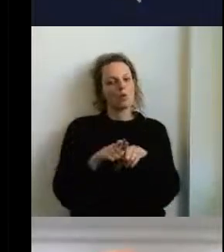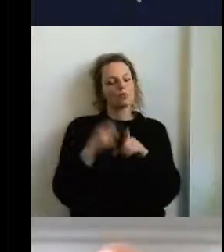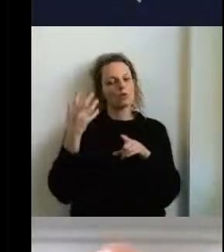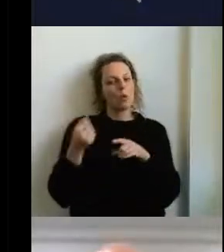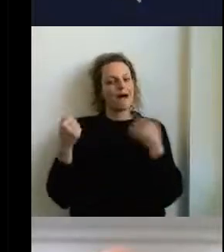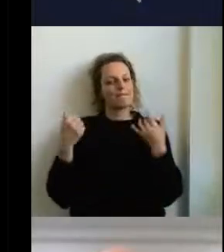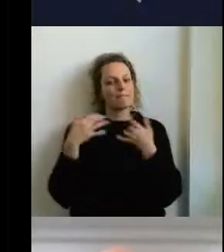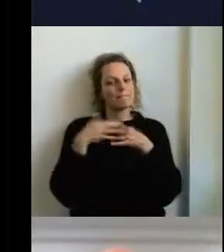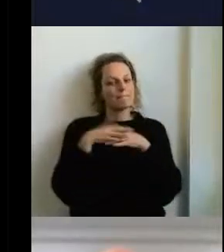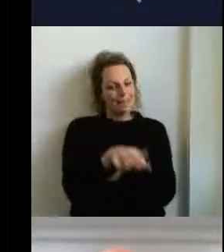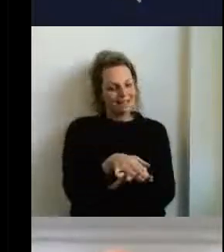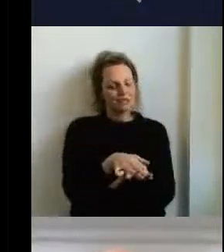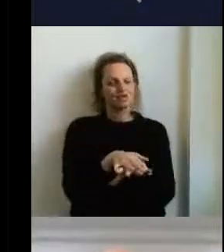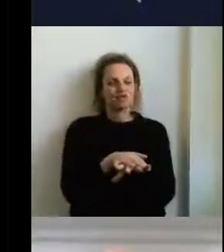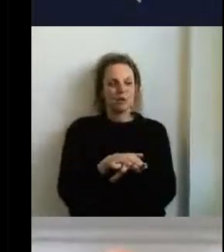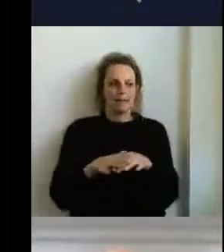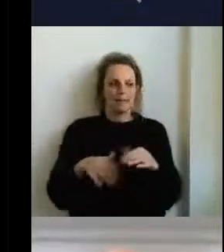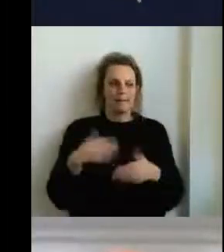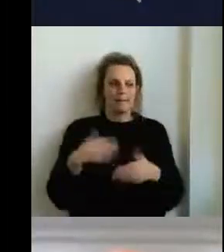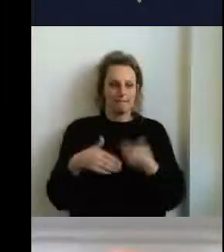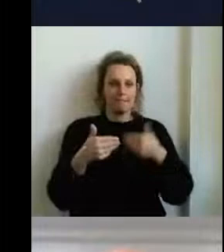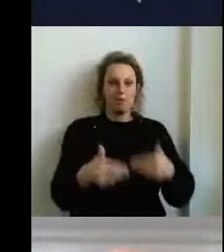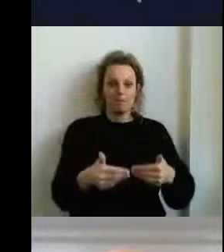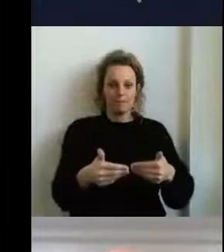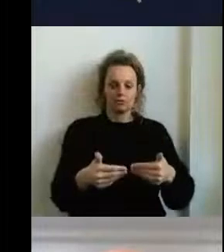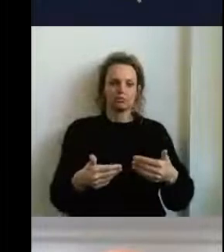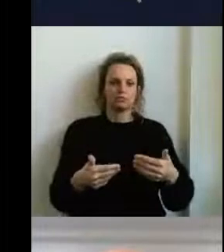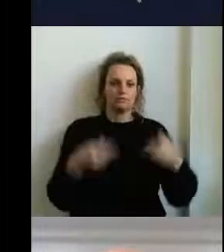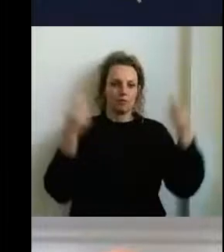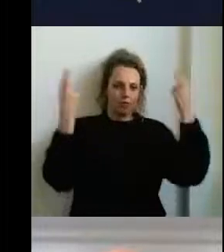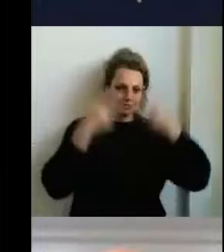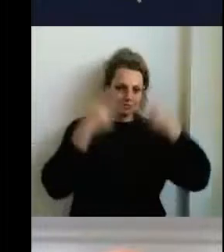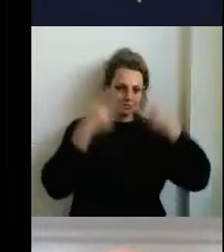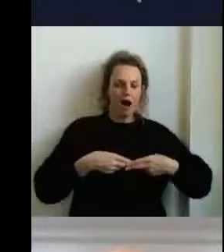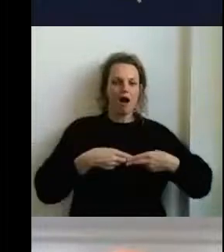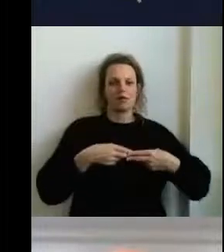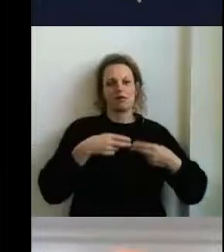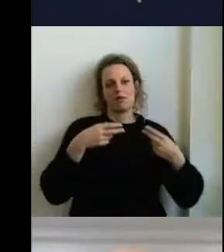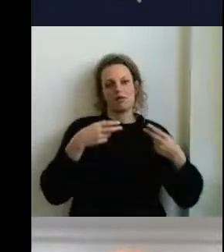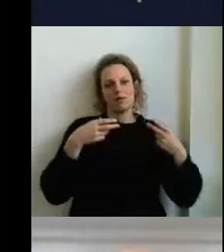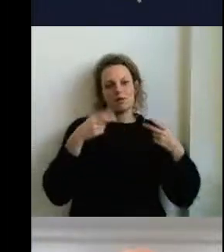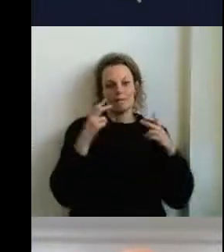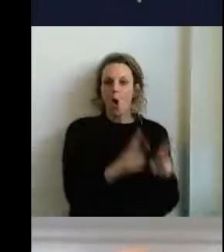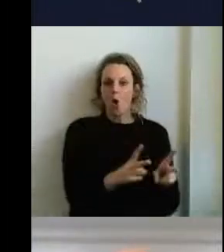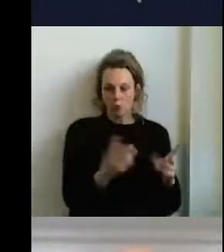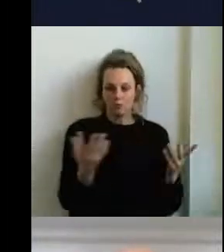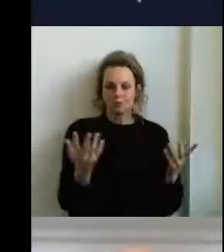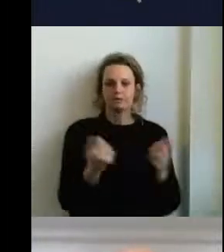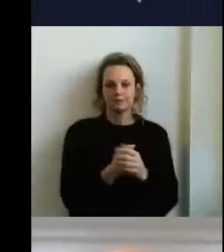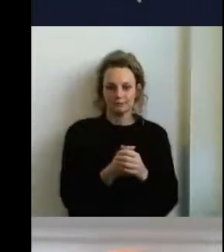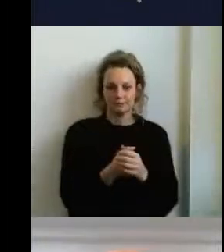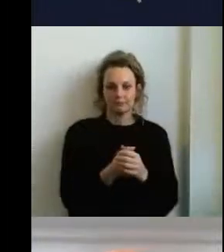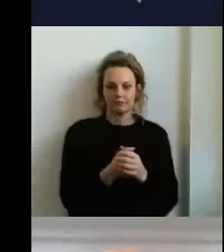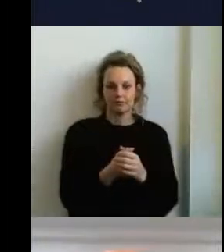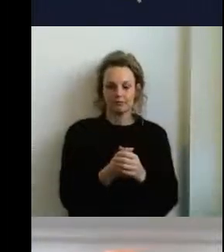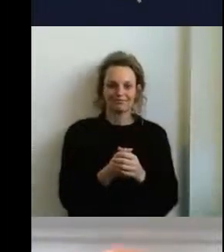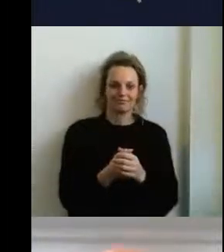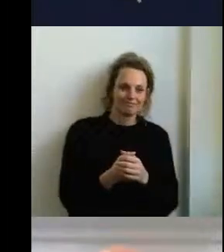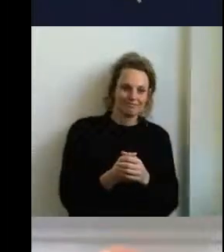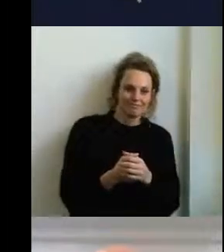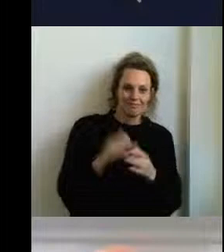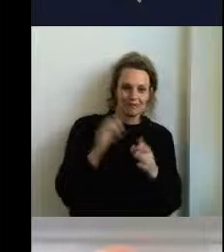mainstream movement around dark mode now. And so, Yes. so what you're starting to see is, you know, look at LinkedIn are doing it now,